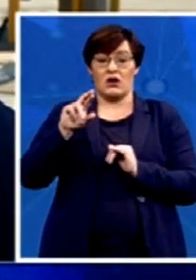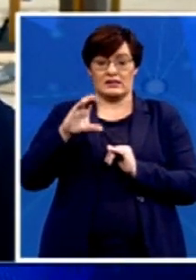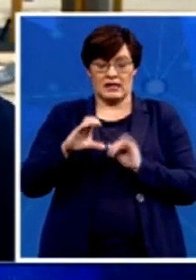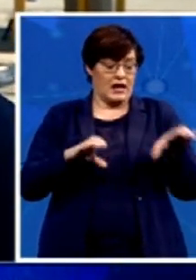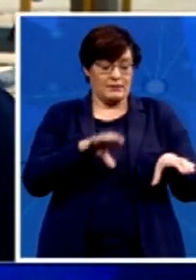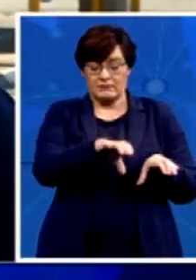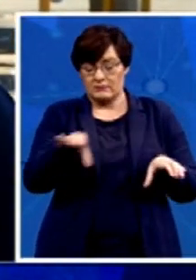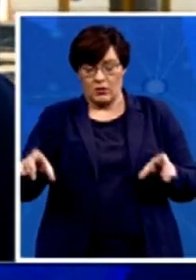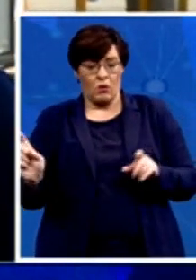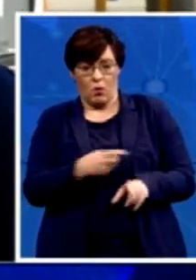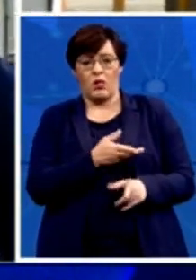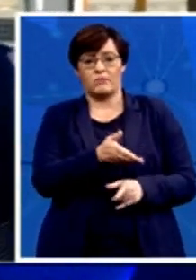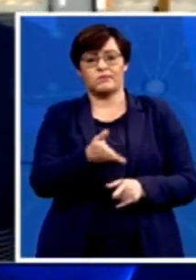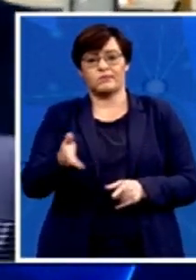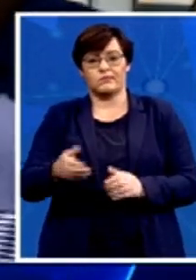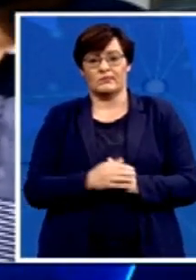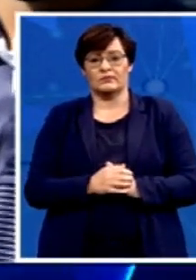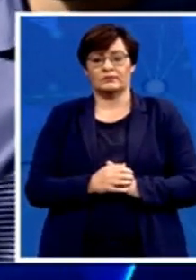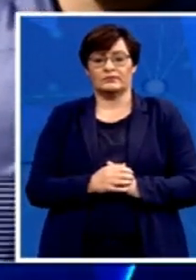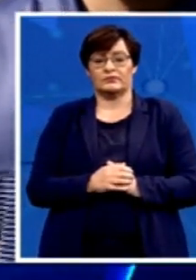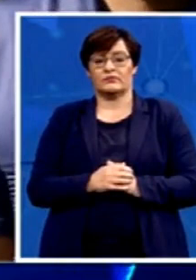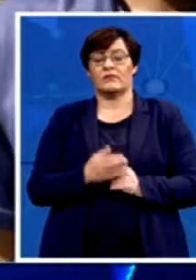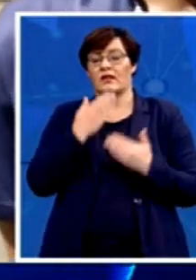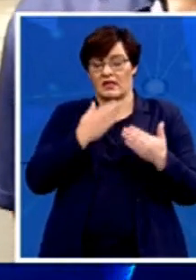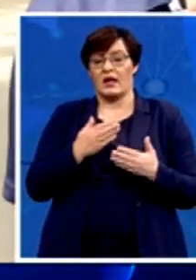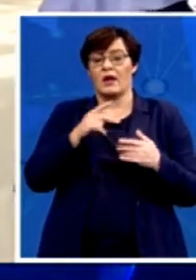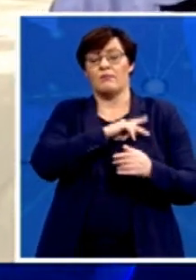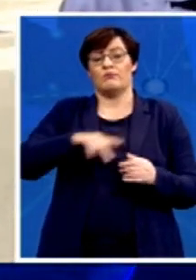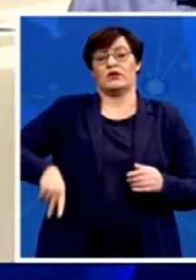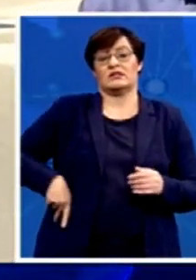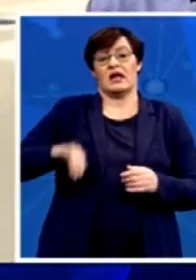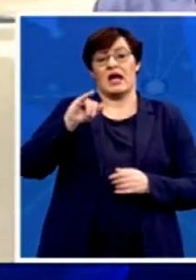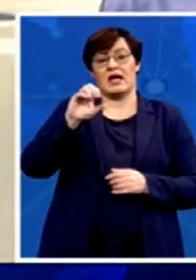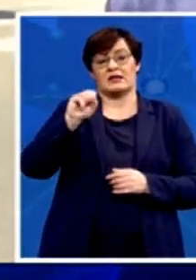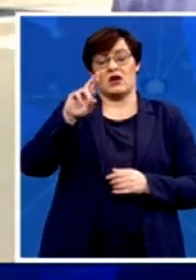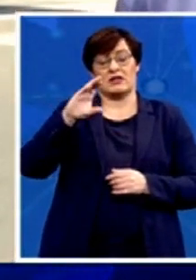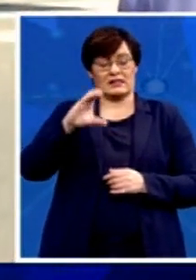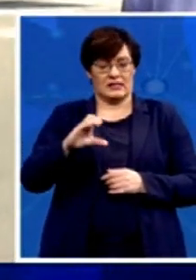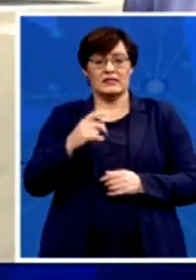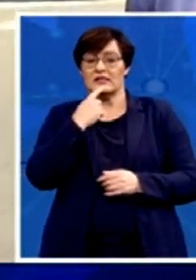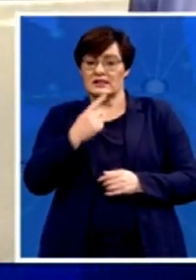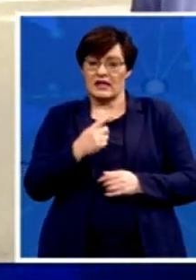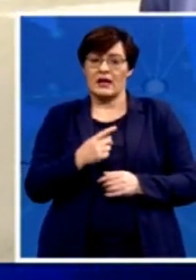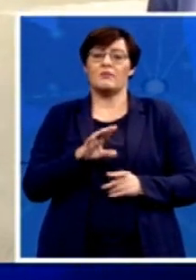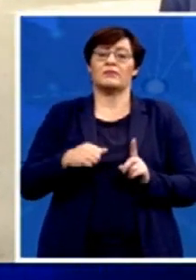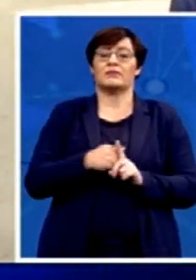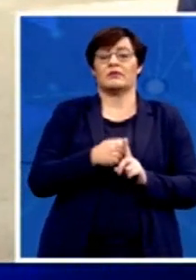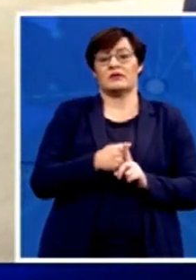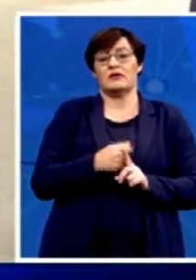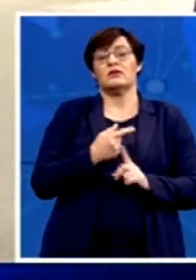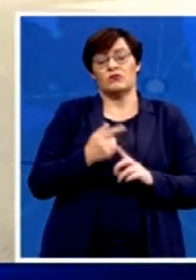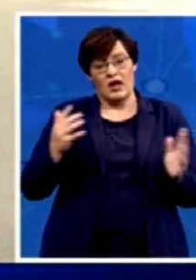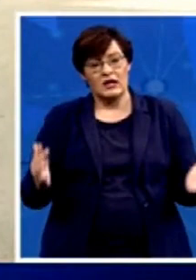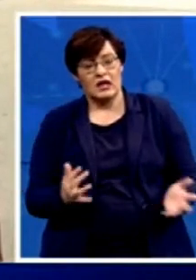That is Jerry Toka, SRC President here at the University of the Free State, saying that they will be embarking on a campaign to encourage students to vaccinate, as well as